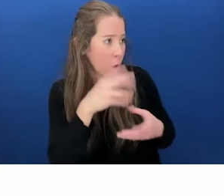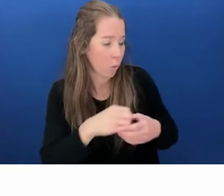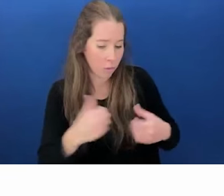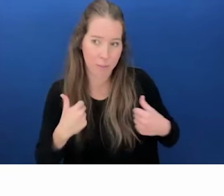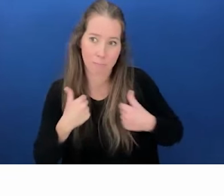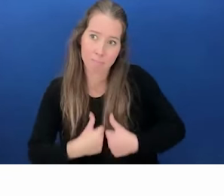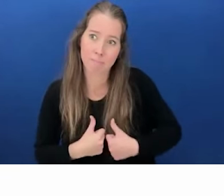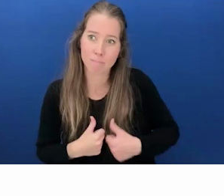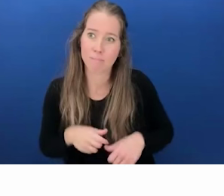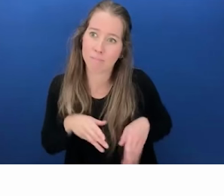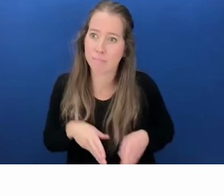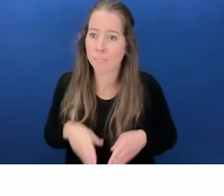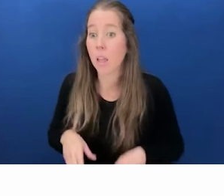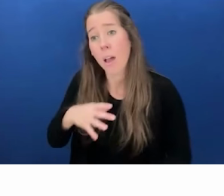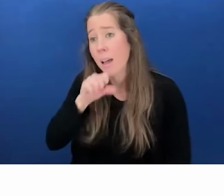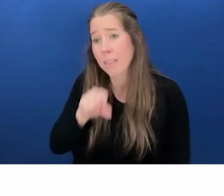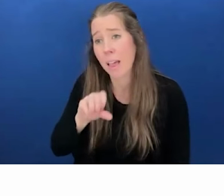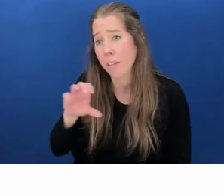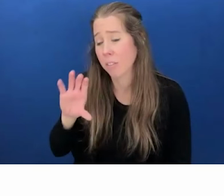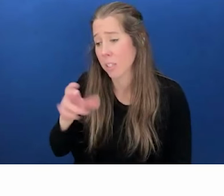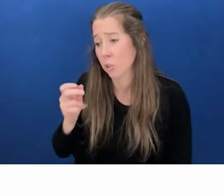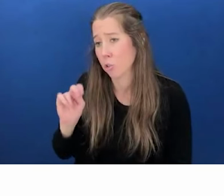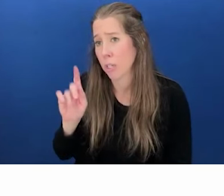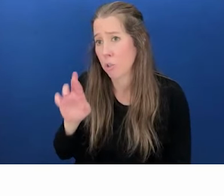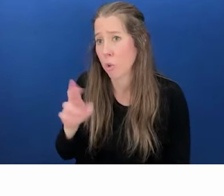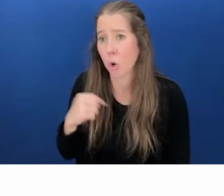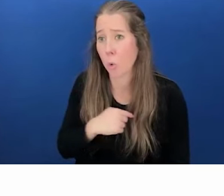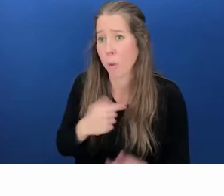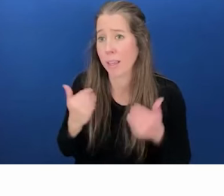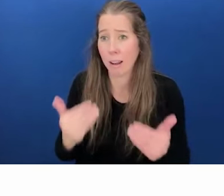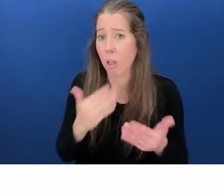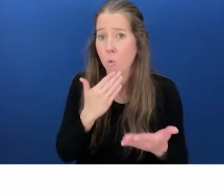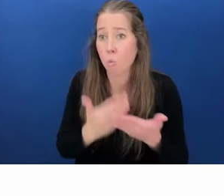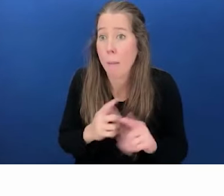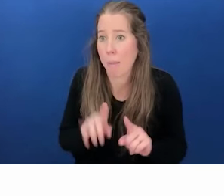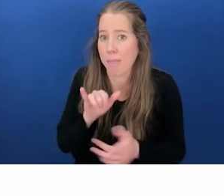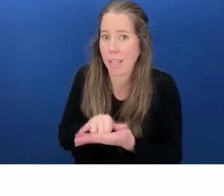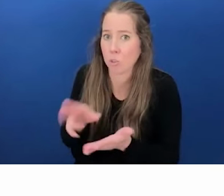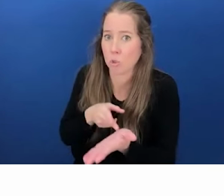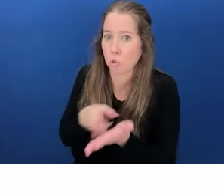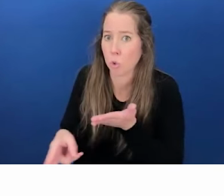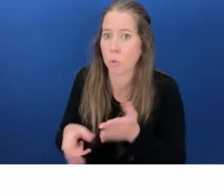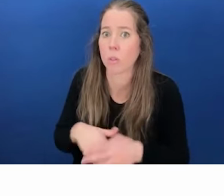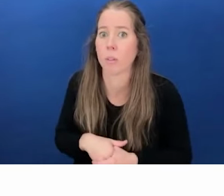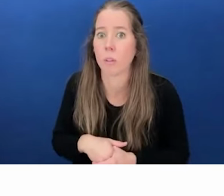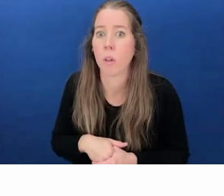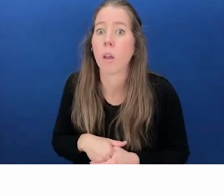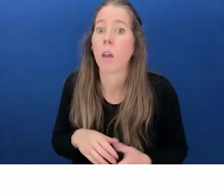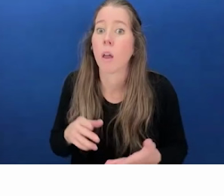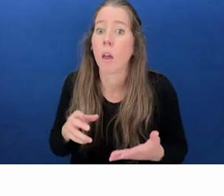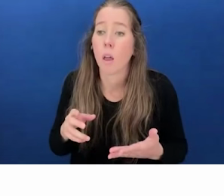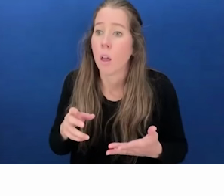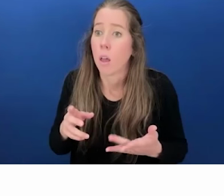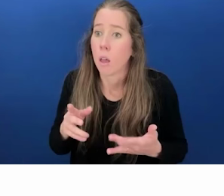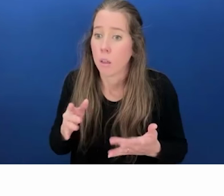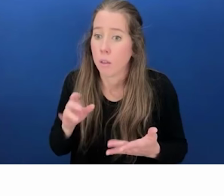love Chancellor. We get along really, really well. So it's not a knock. It's just truth, Yeah, right? it is. It's the true, like you Yeah. said.